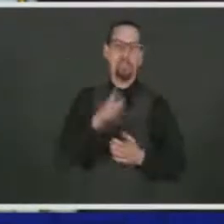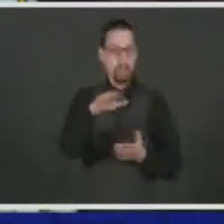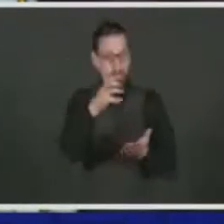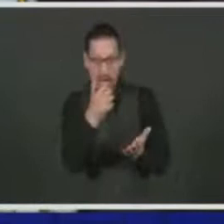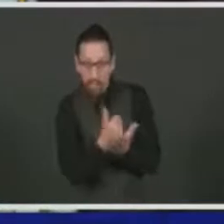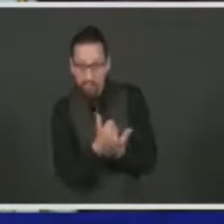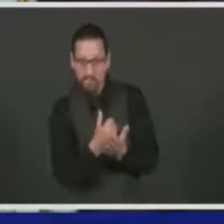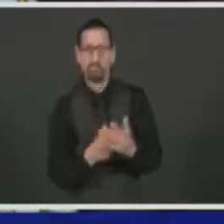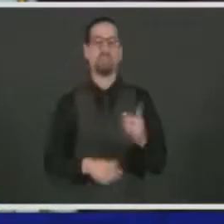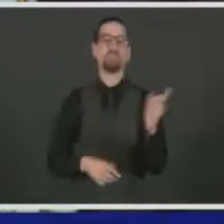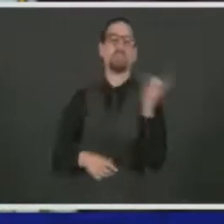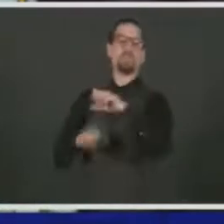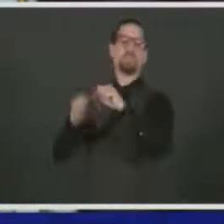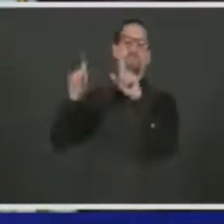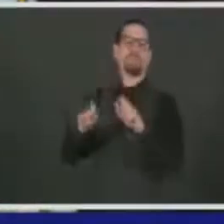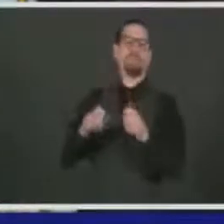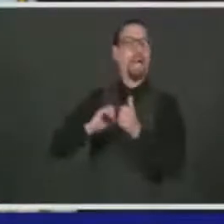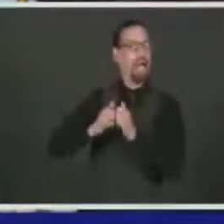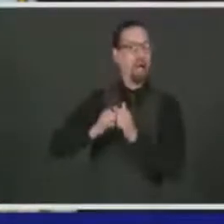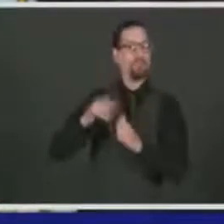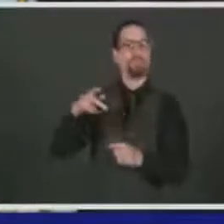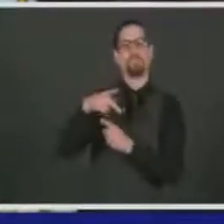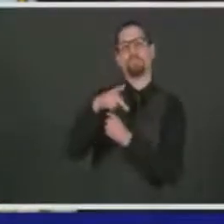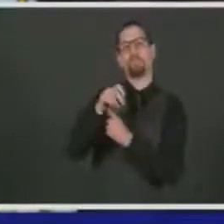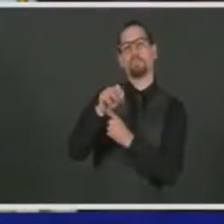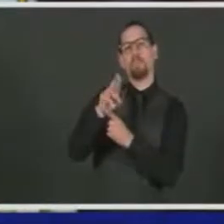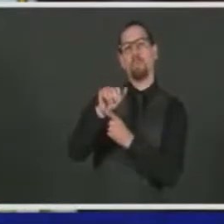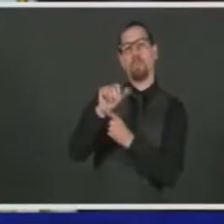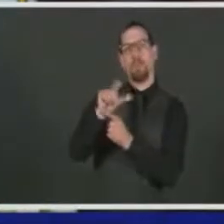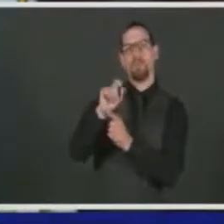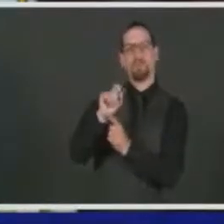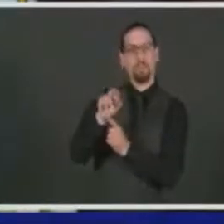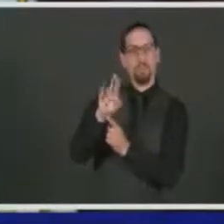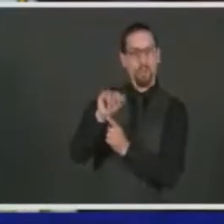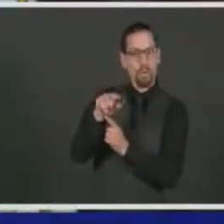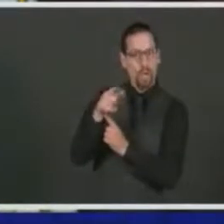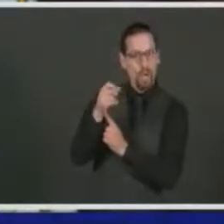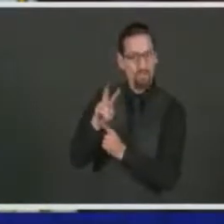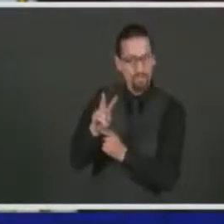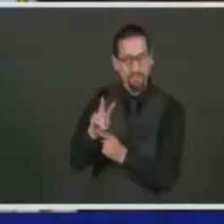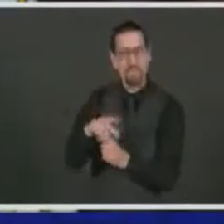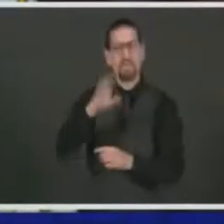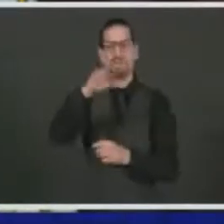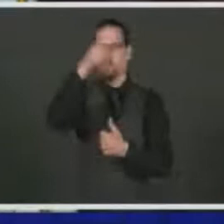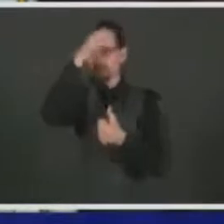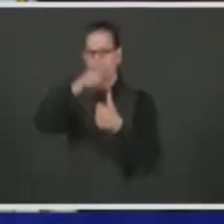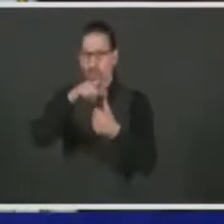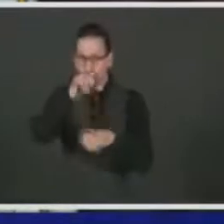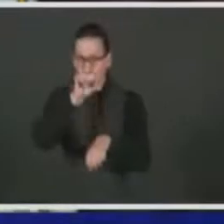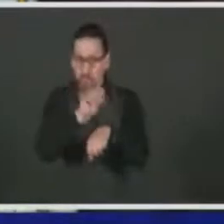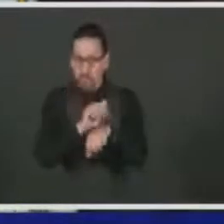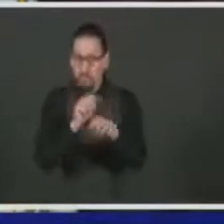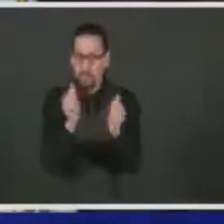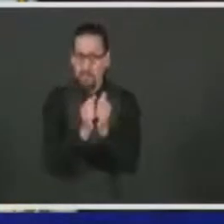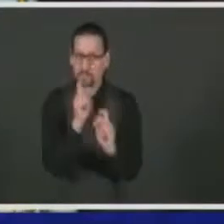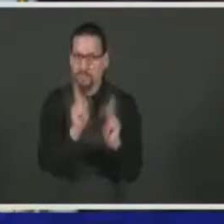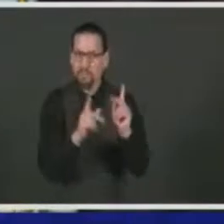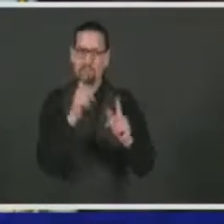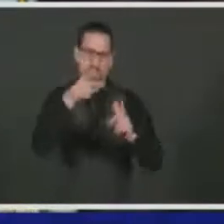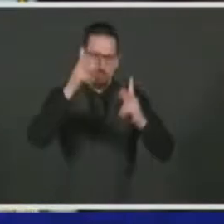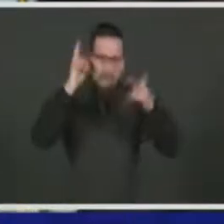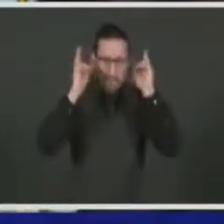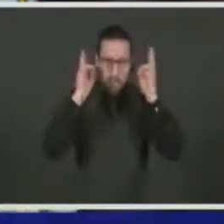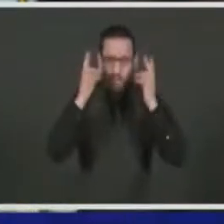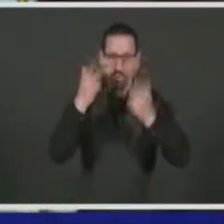Portal.ri.gov. If you work in any kind of business where you're in close contact, or if you've been to a protest or a large group